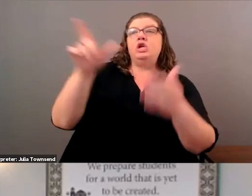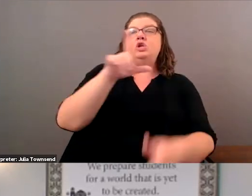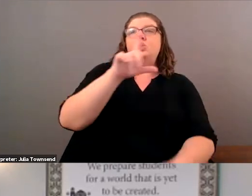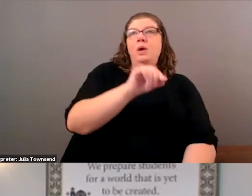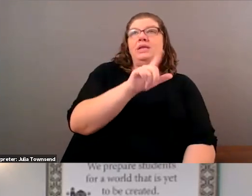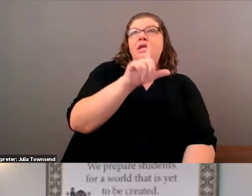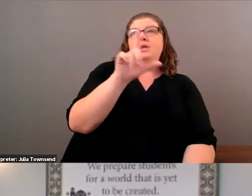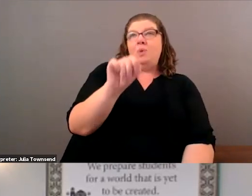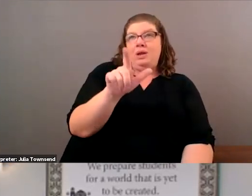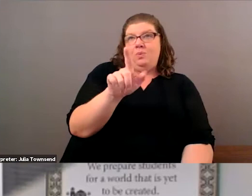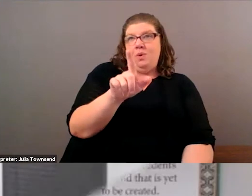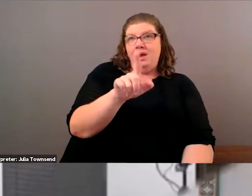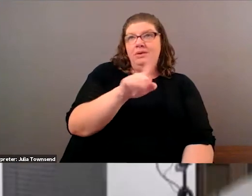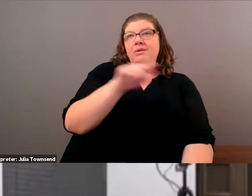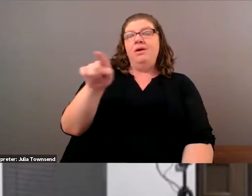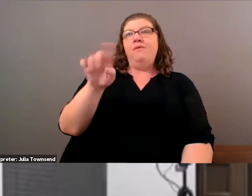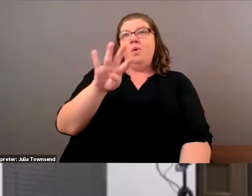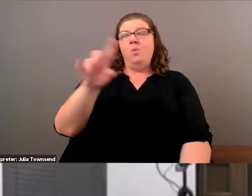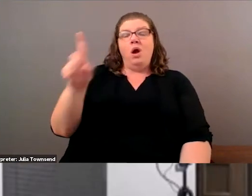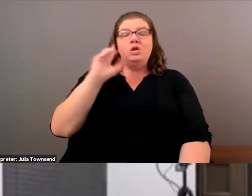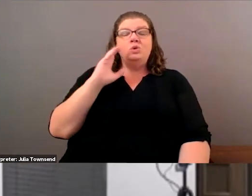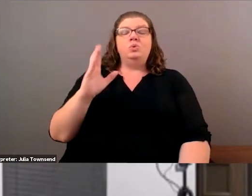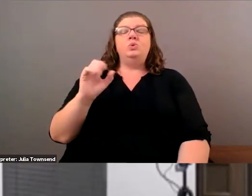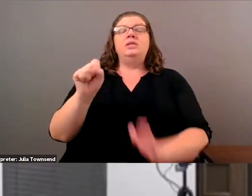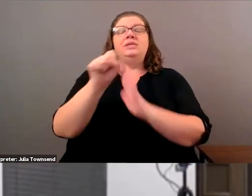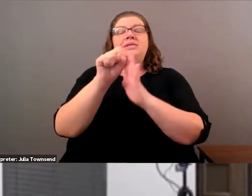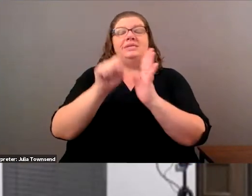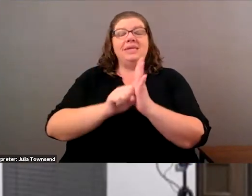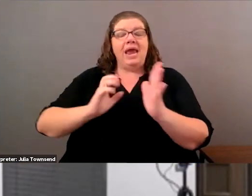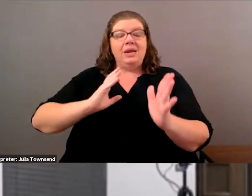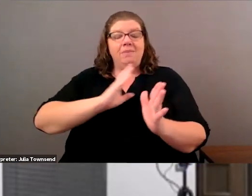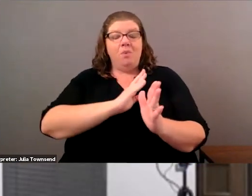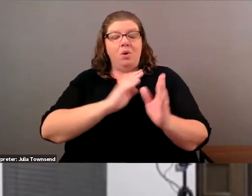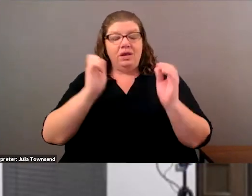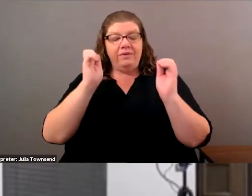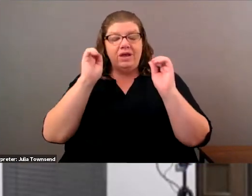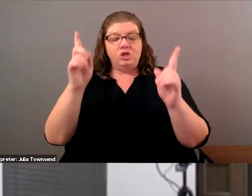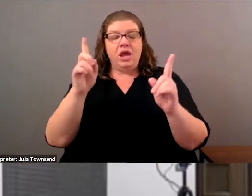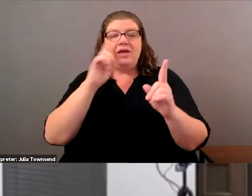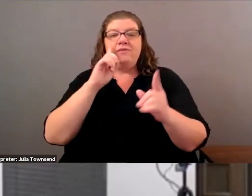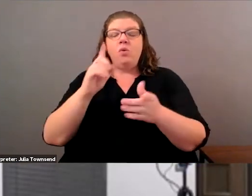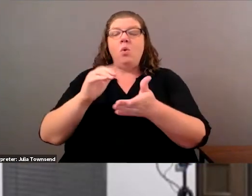2020-2021-41 to the State Board of Education is in regard to the waiver for